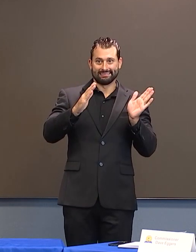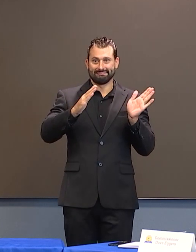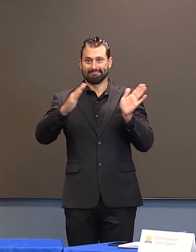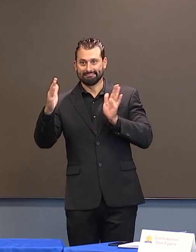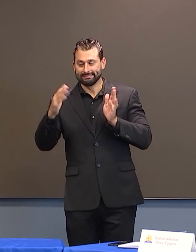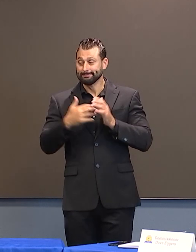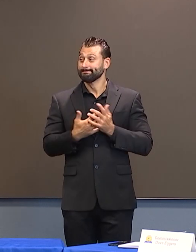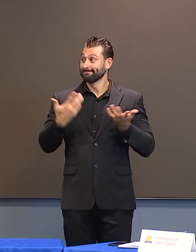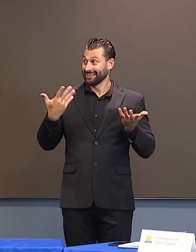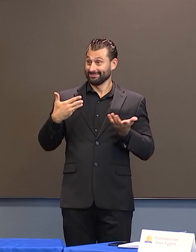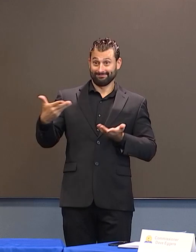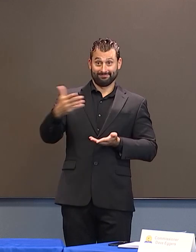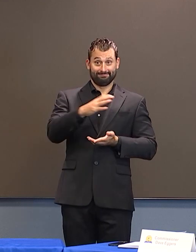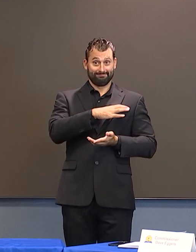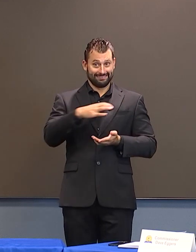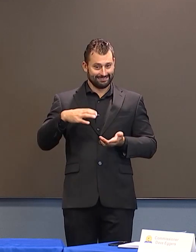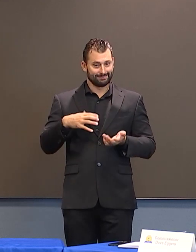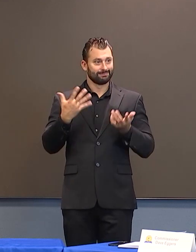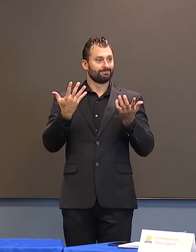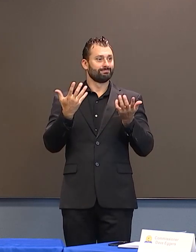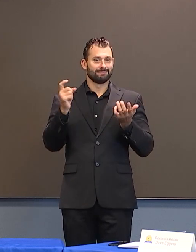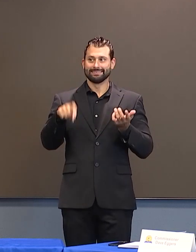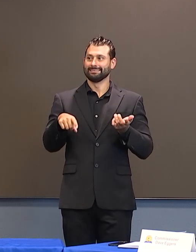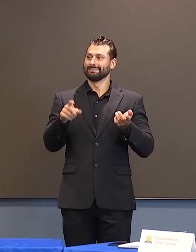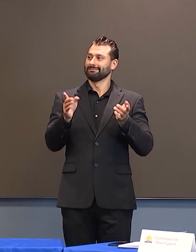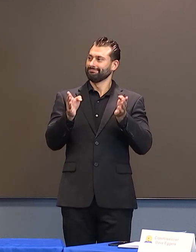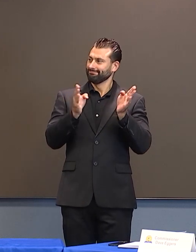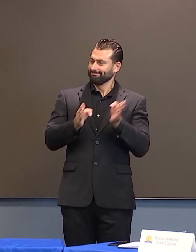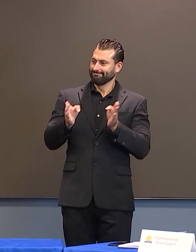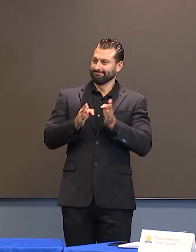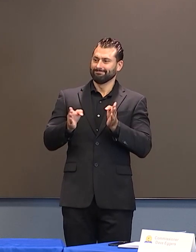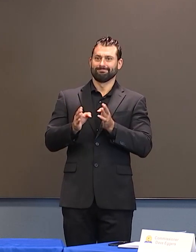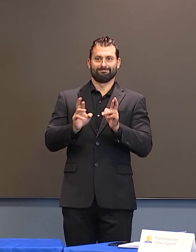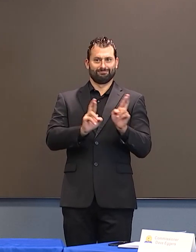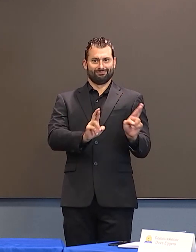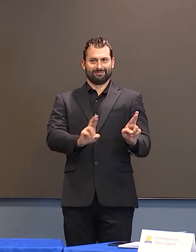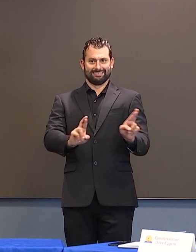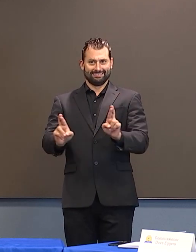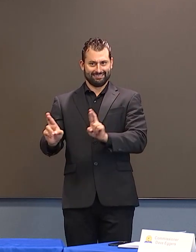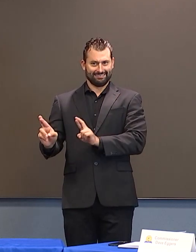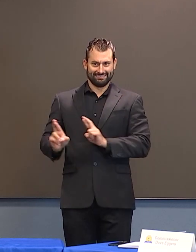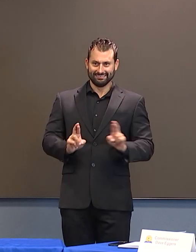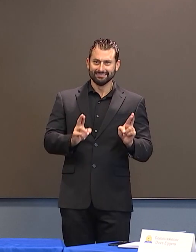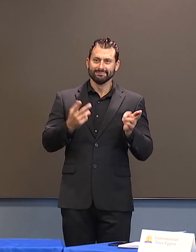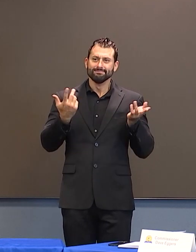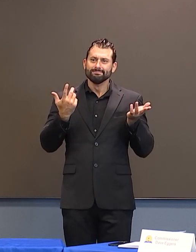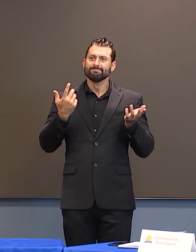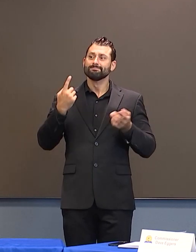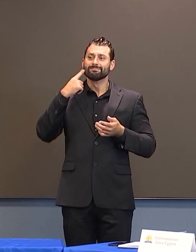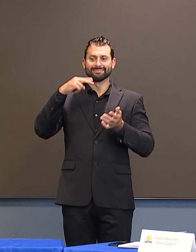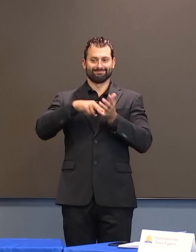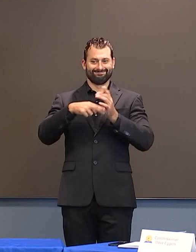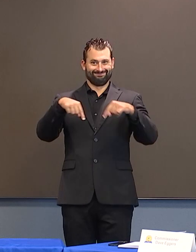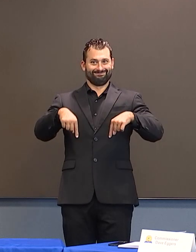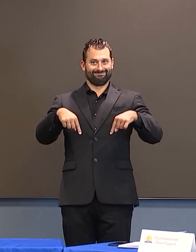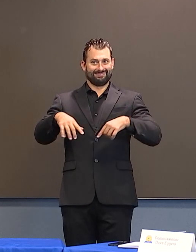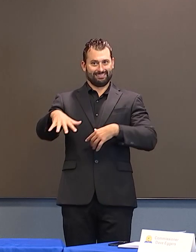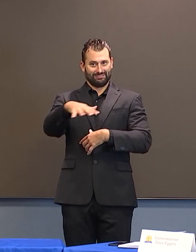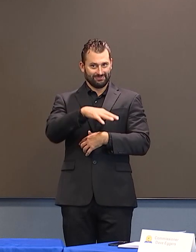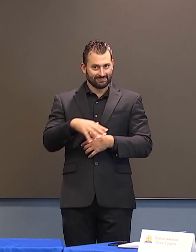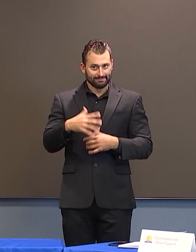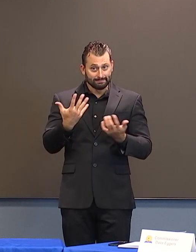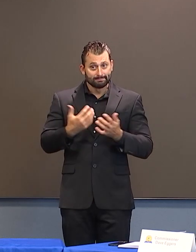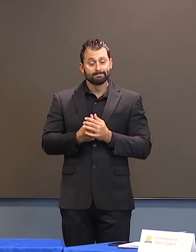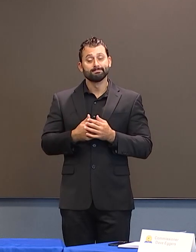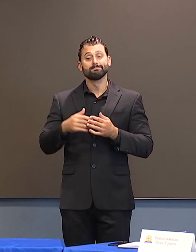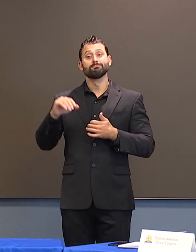preparing for what could be severe impacts in our area. This local state of emergency will provide us with the necessary tools and the